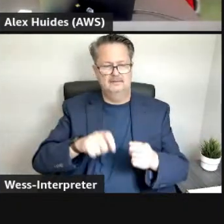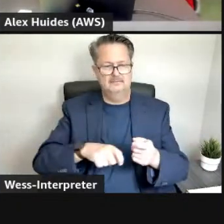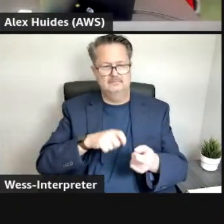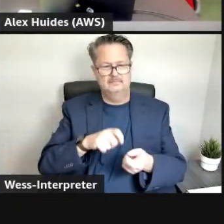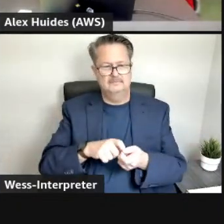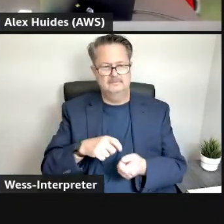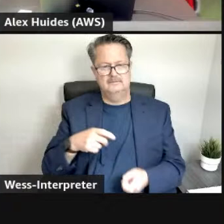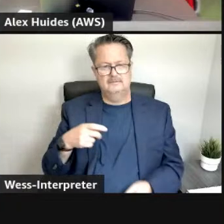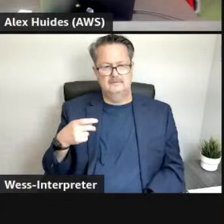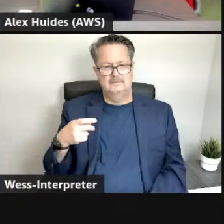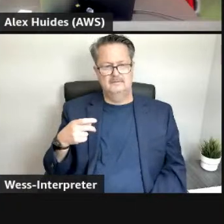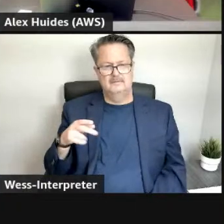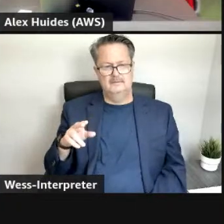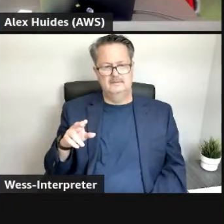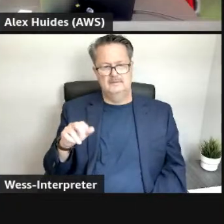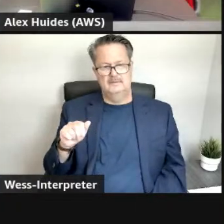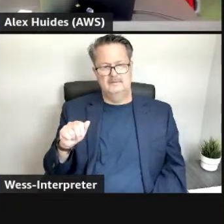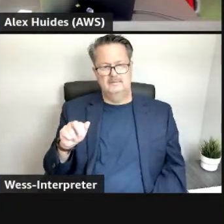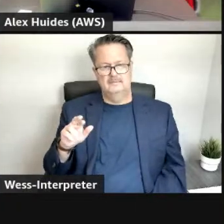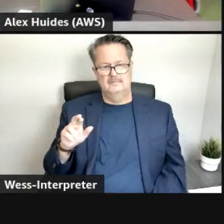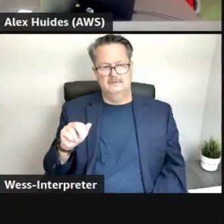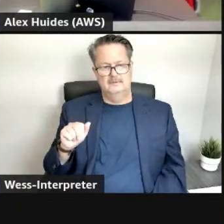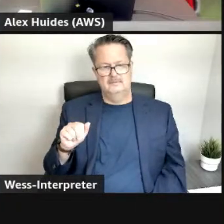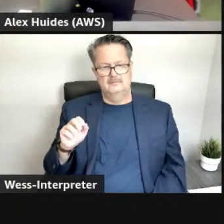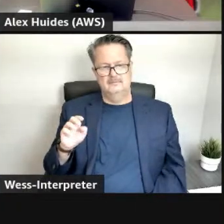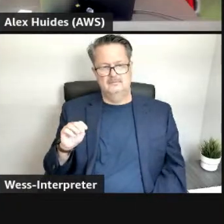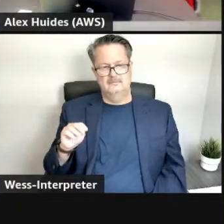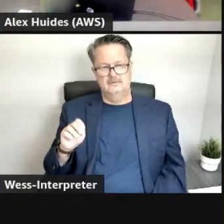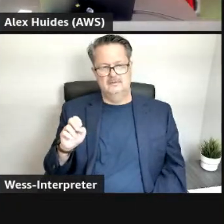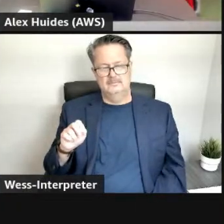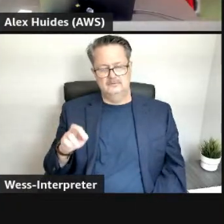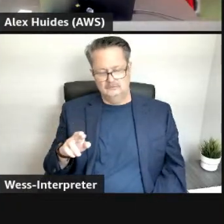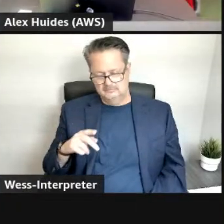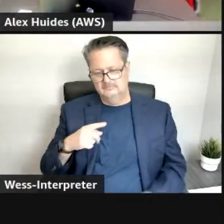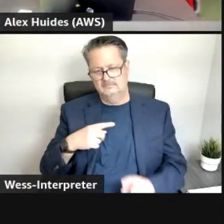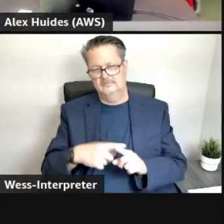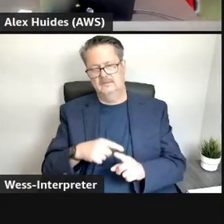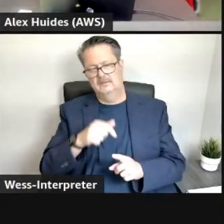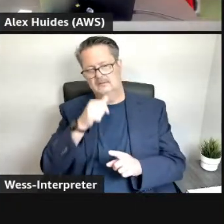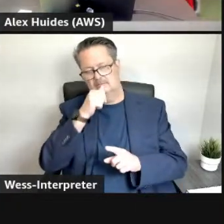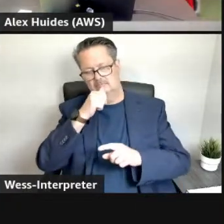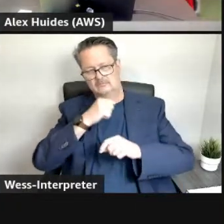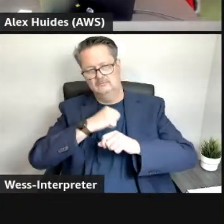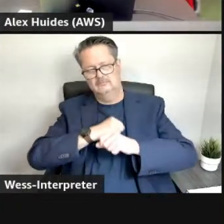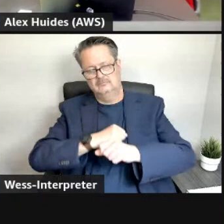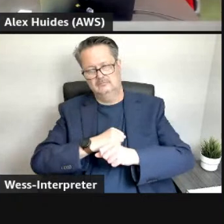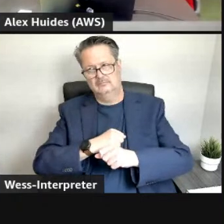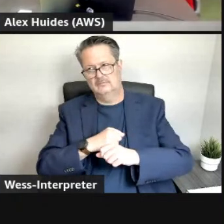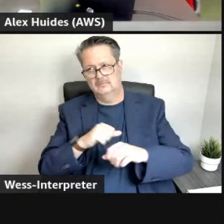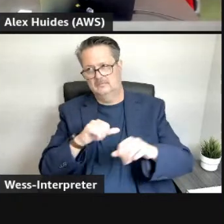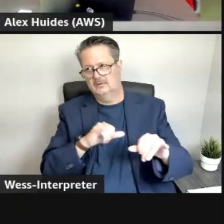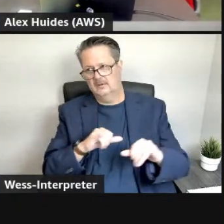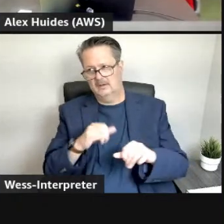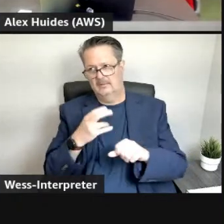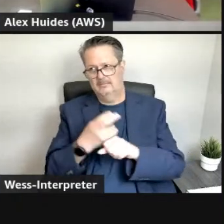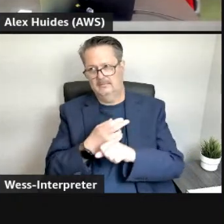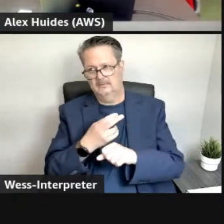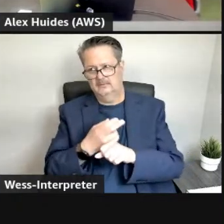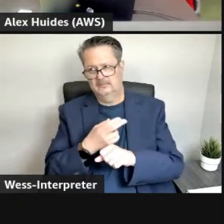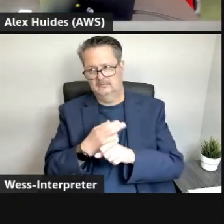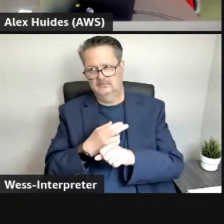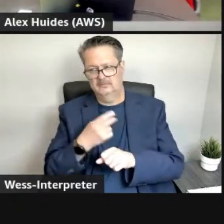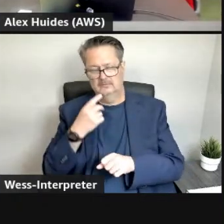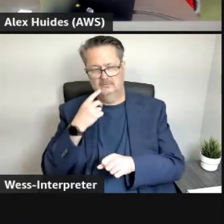HTTP headers, etc. We also talked about security. So a common use case for service